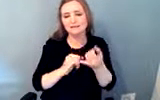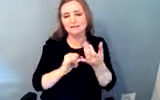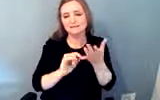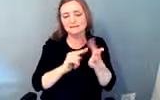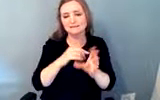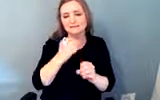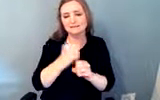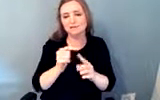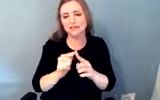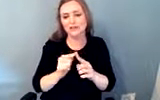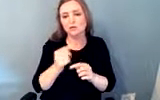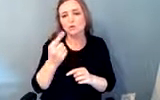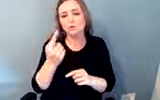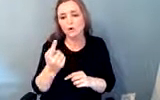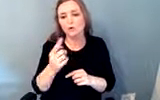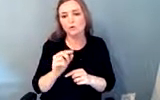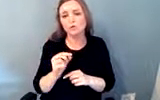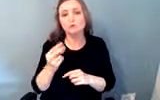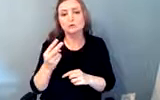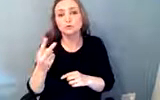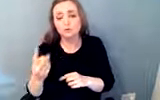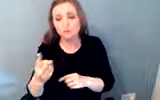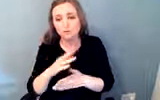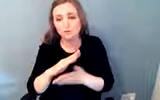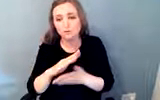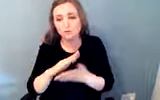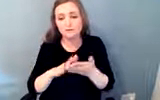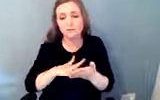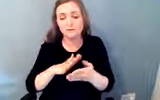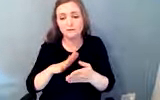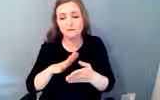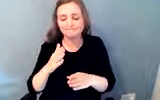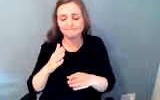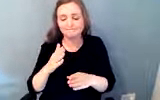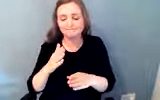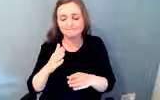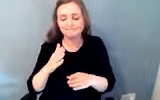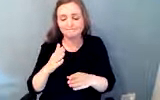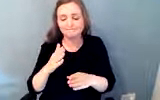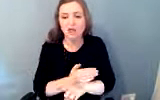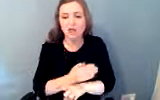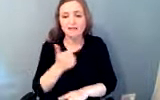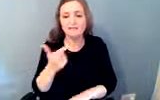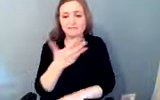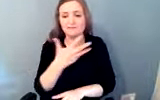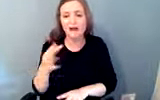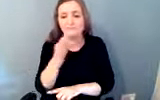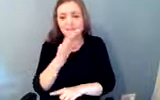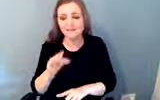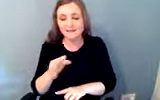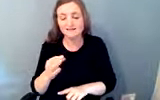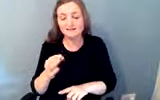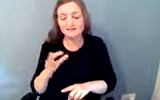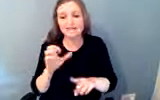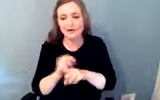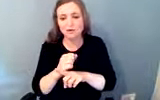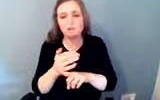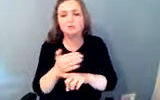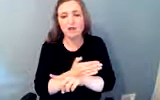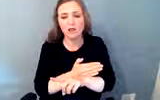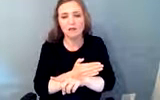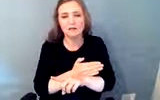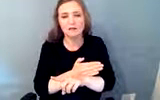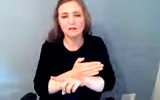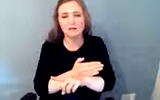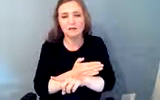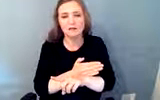75%. And from 2028, that would mean that 55,000 more people each year would survive their cancer